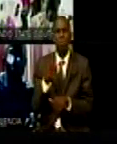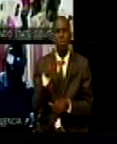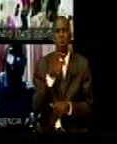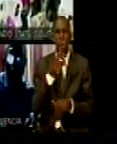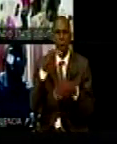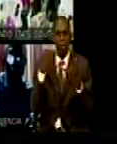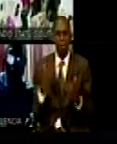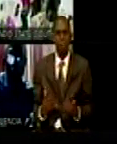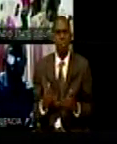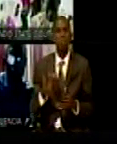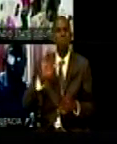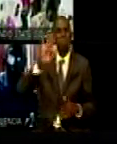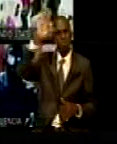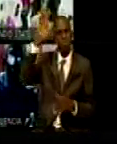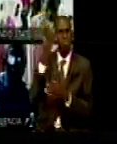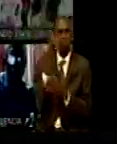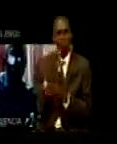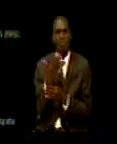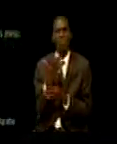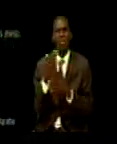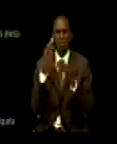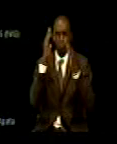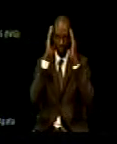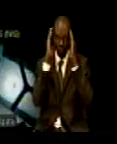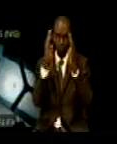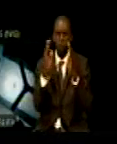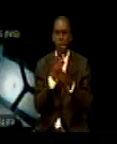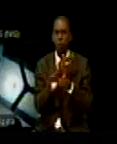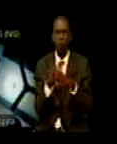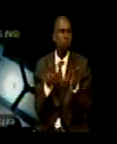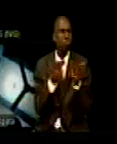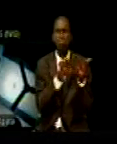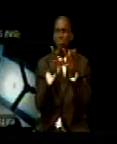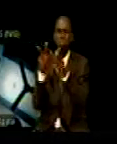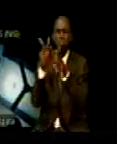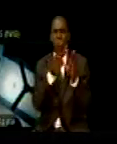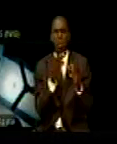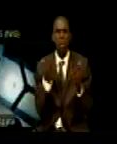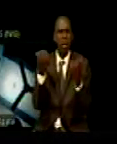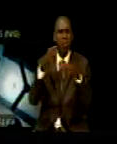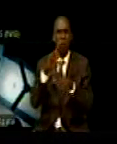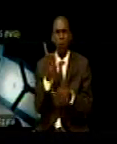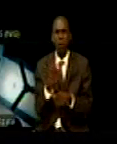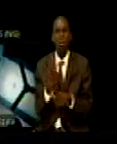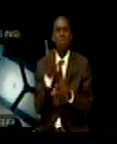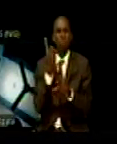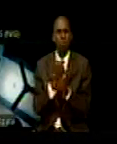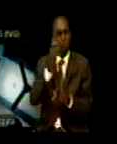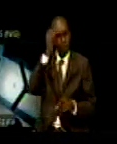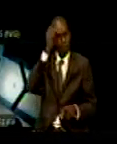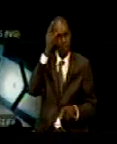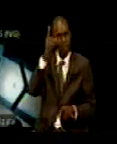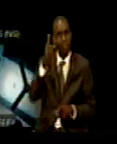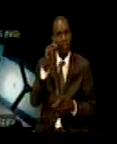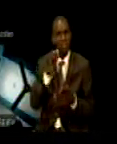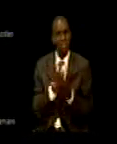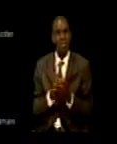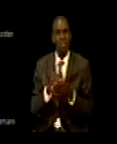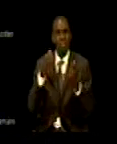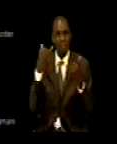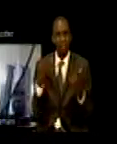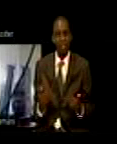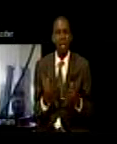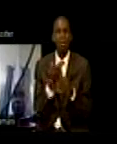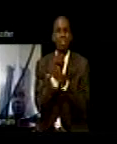that hand, concentrate, pay attention, don't look here and there. Understand that now salvation